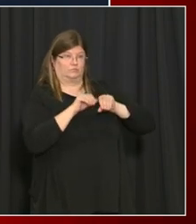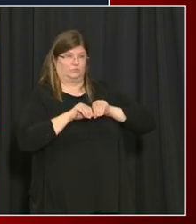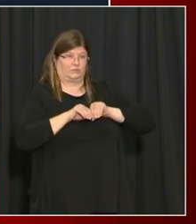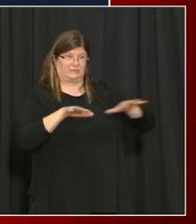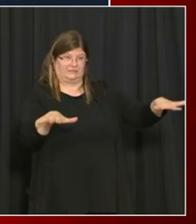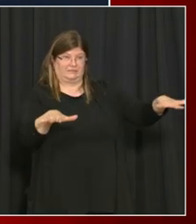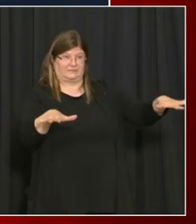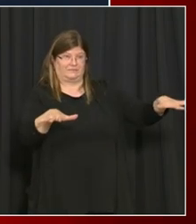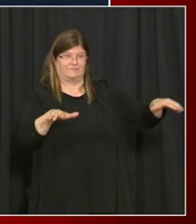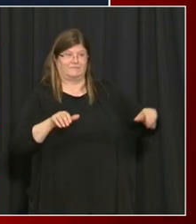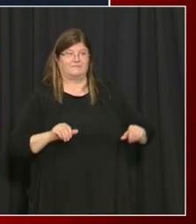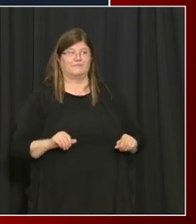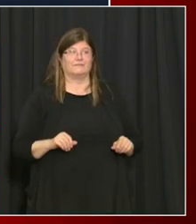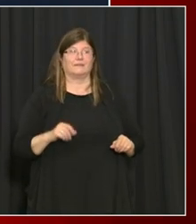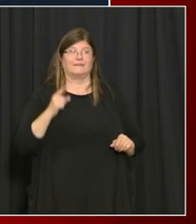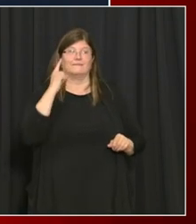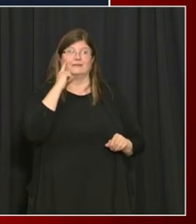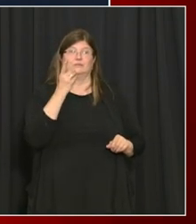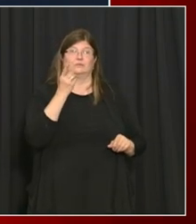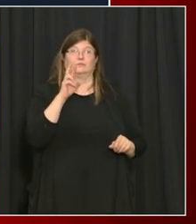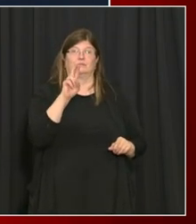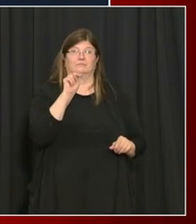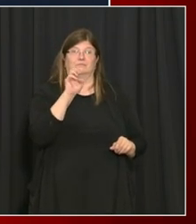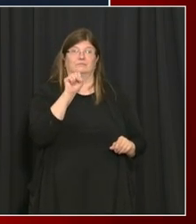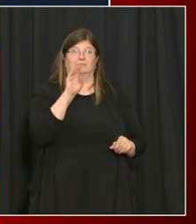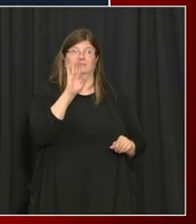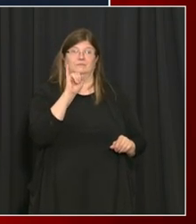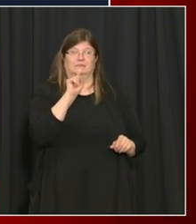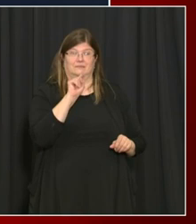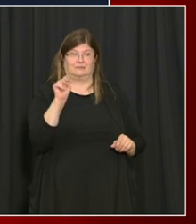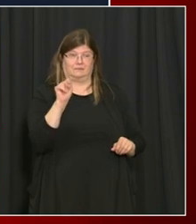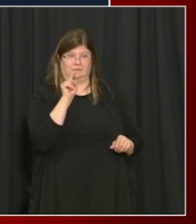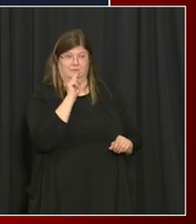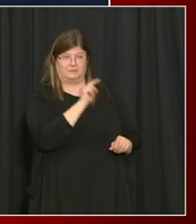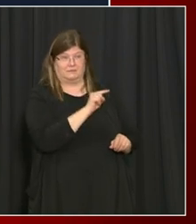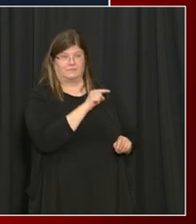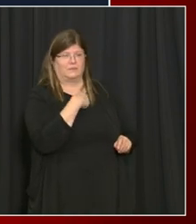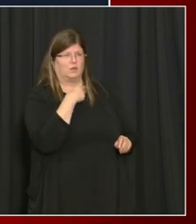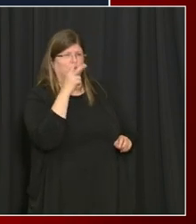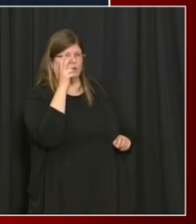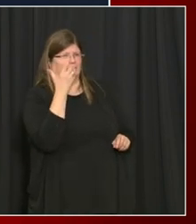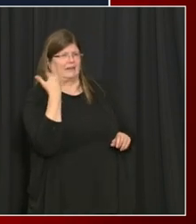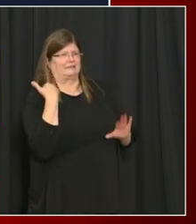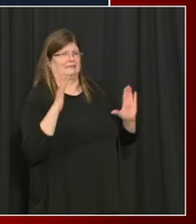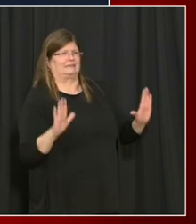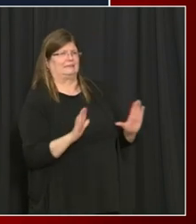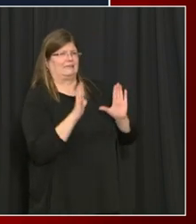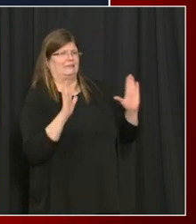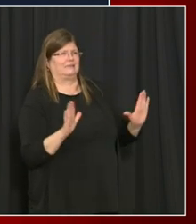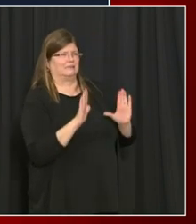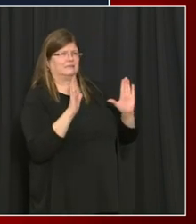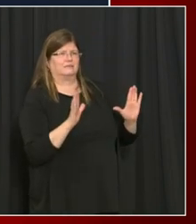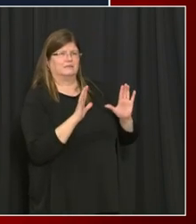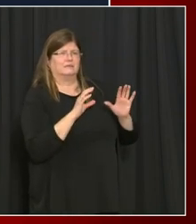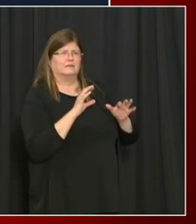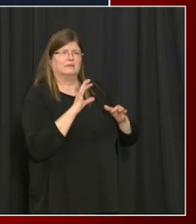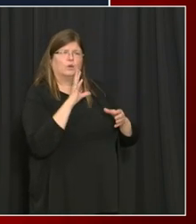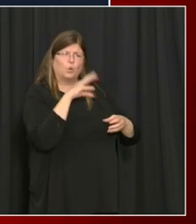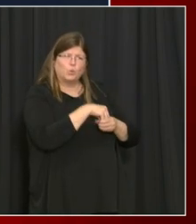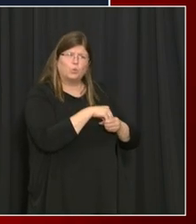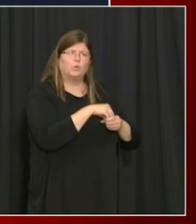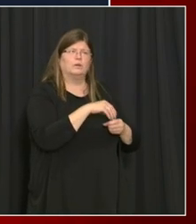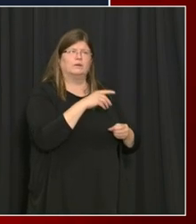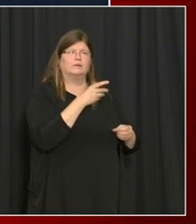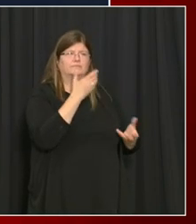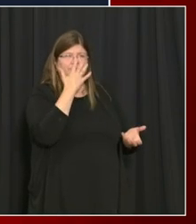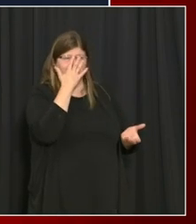Dr. Nesbitt, I believe you said during a Sunday press conference that congregate settings aren't included because